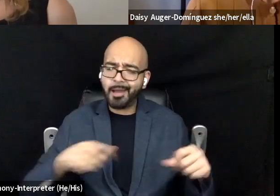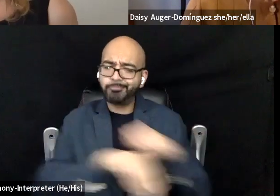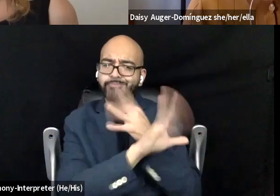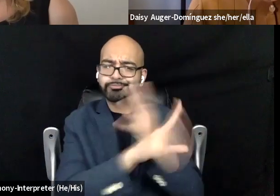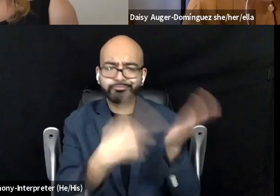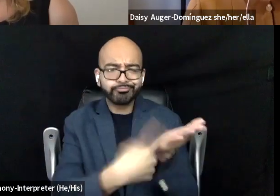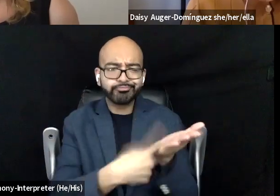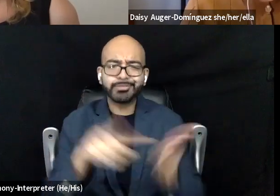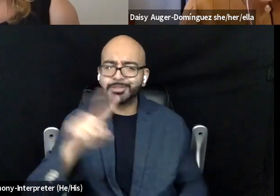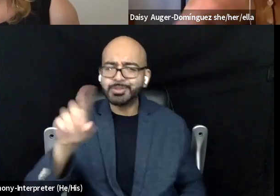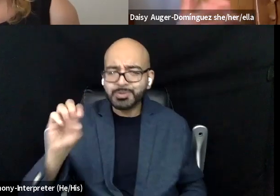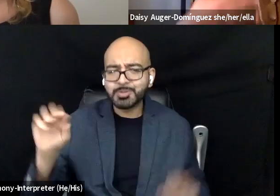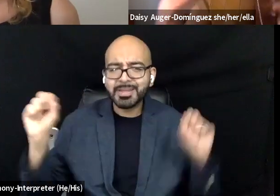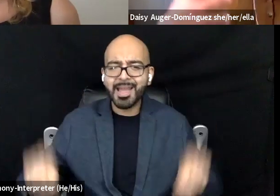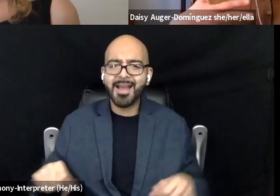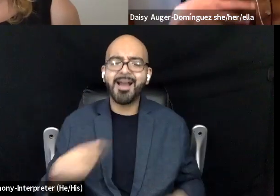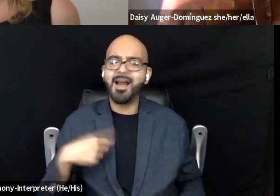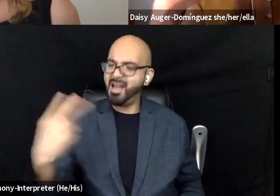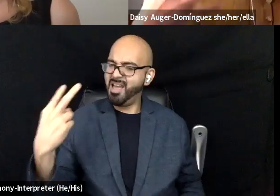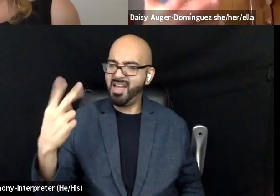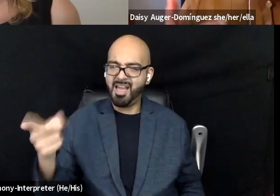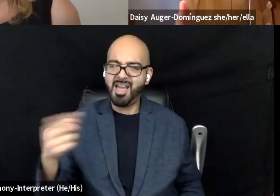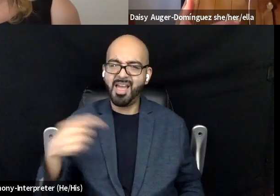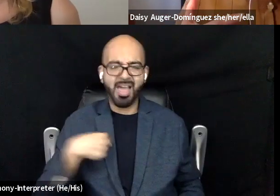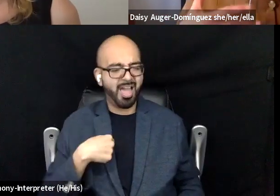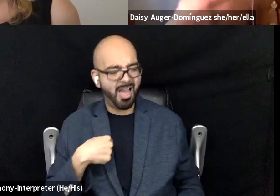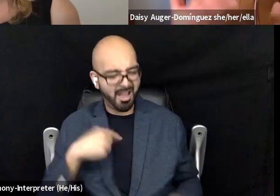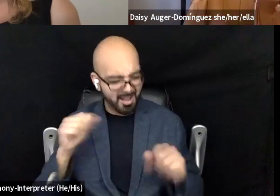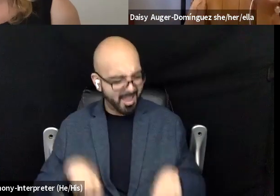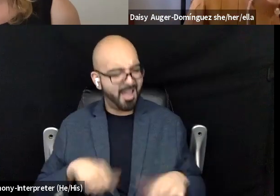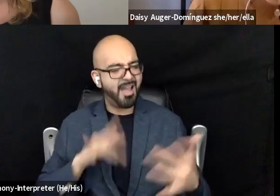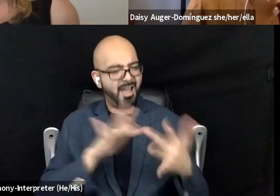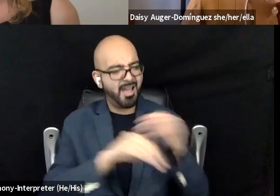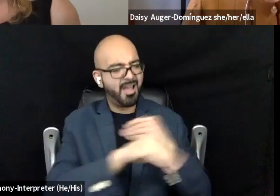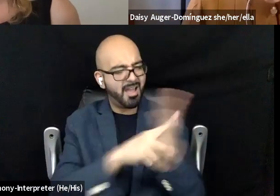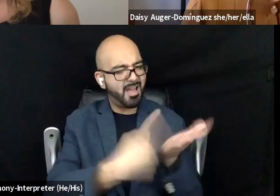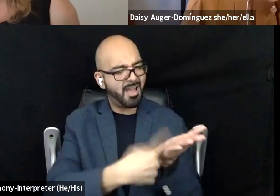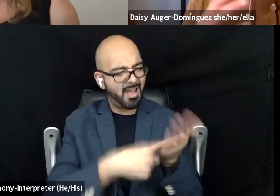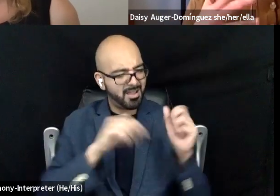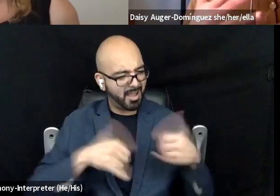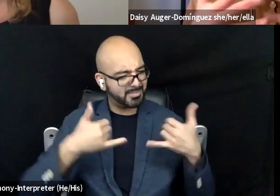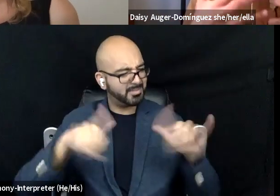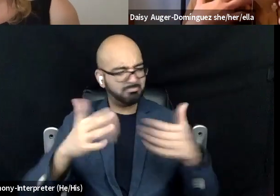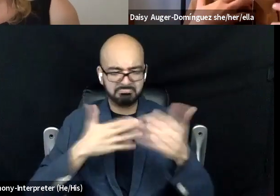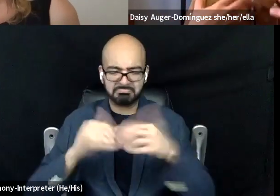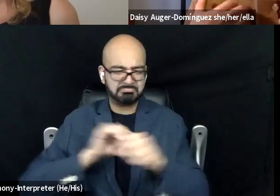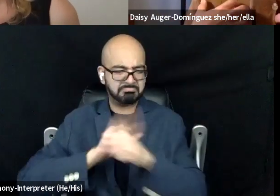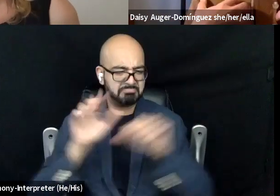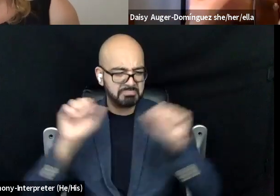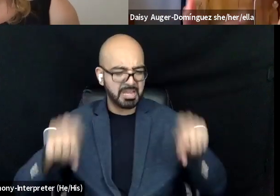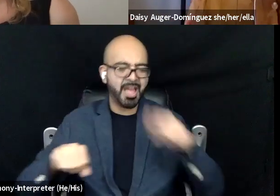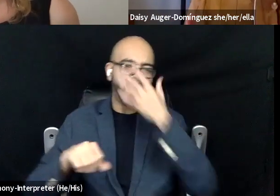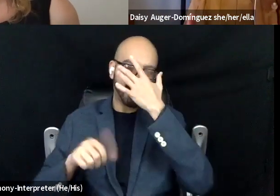goes, I guess I can. And, you know, and so it was this moment of realization for him, like, oh, like